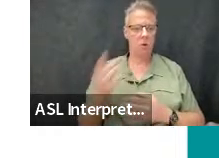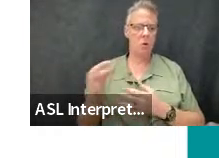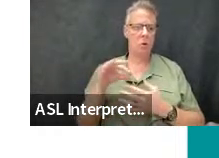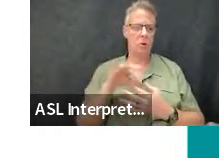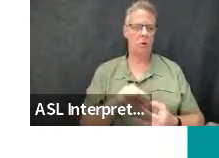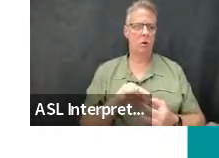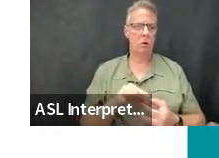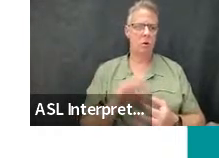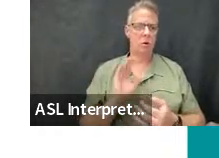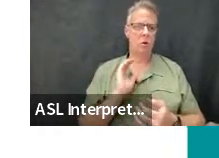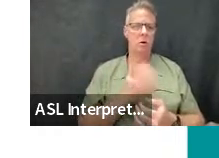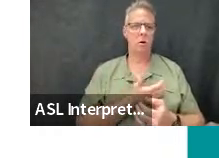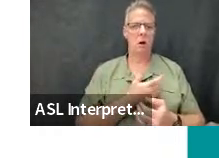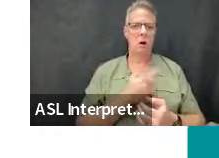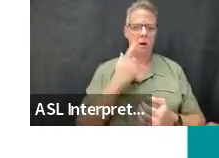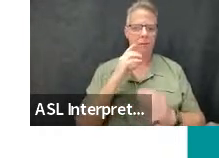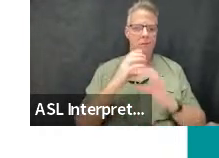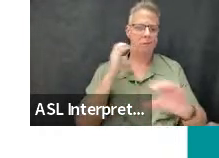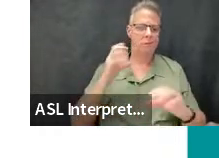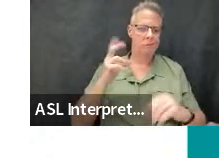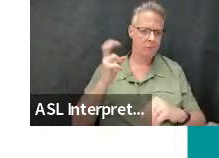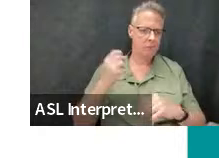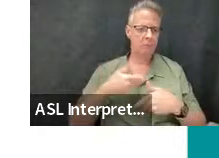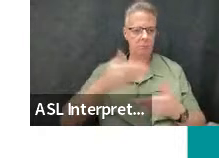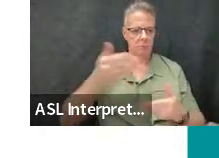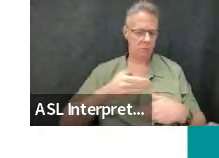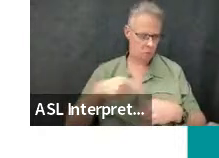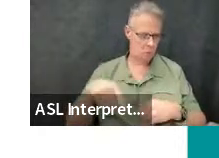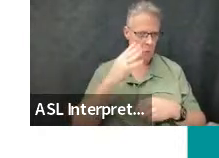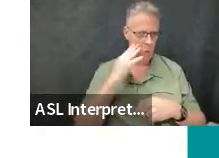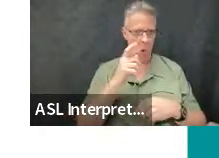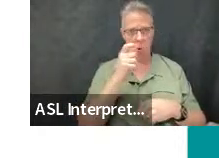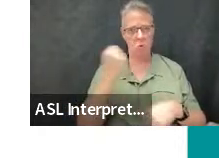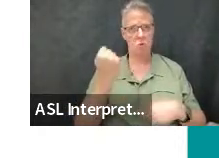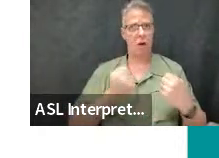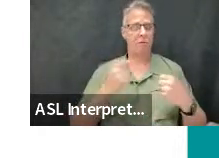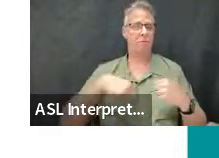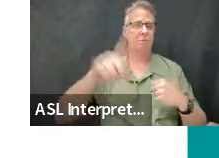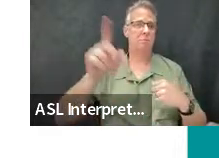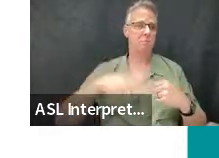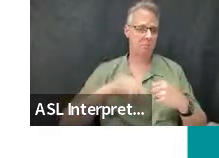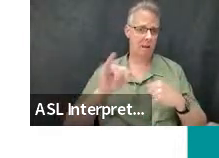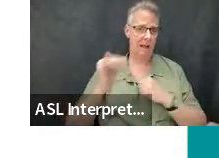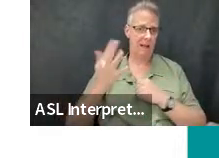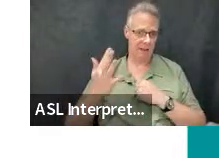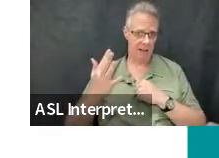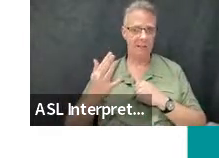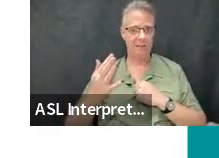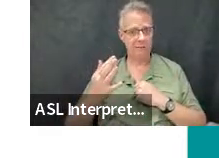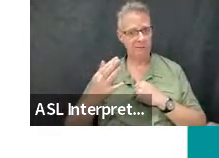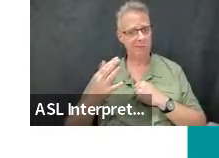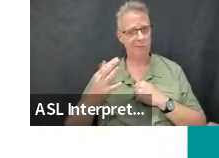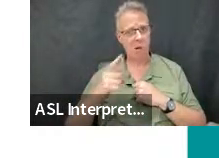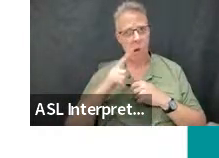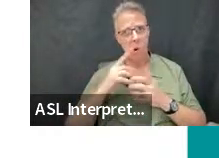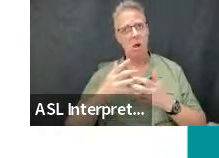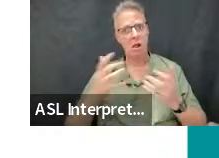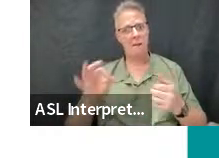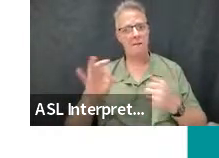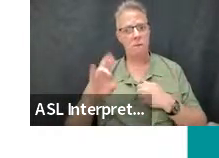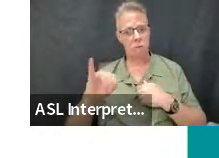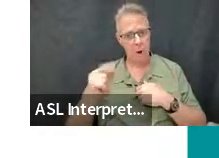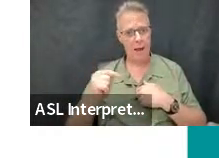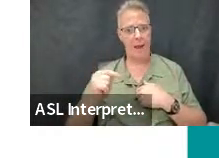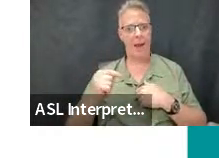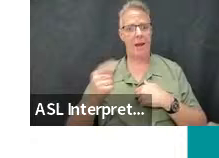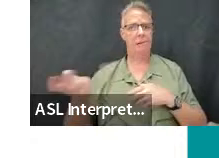our freight mobility. As many of you know who travel this section of I-5, there's a lot of freight being shipped